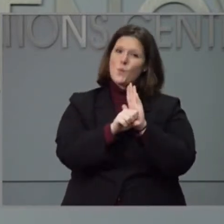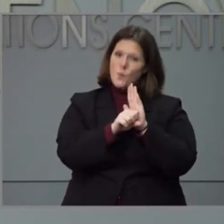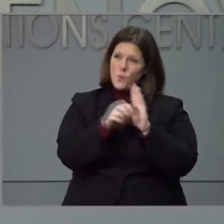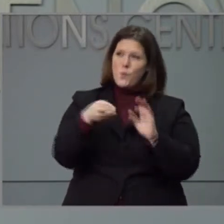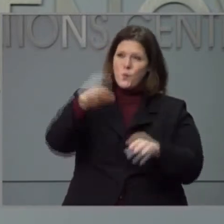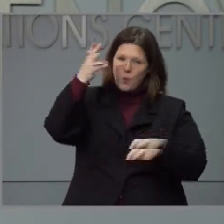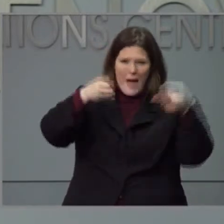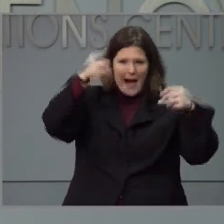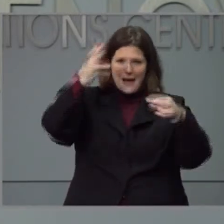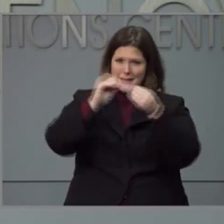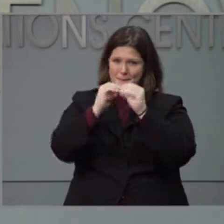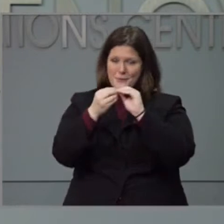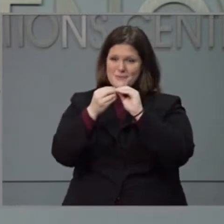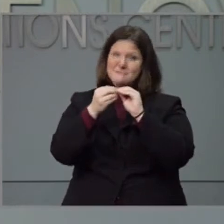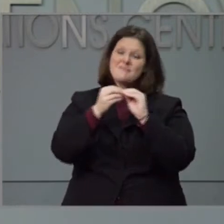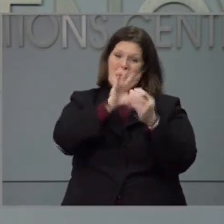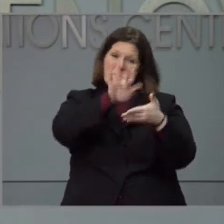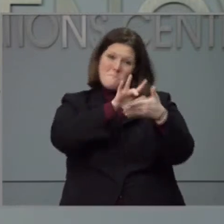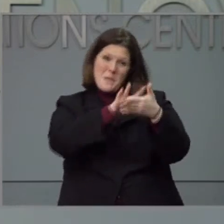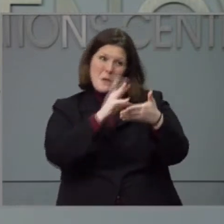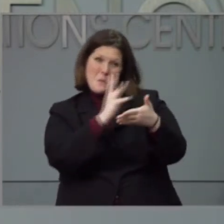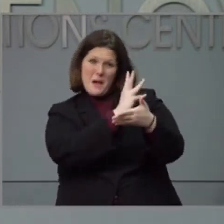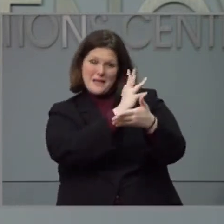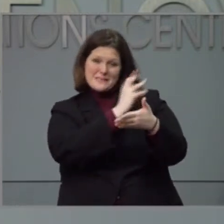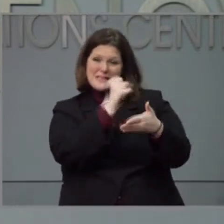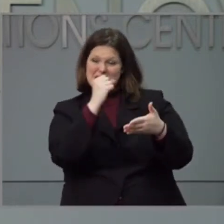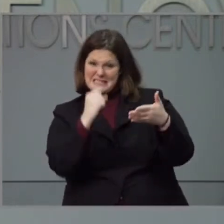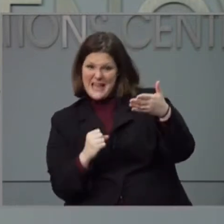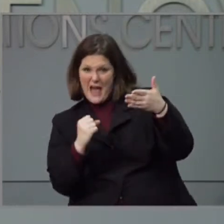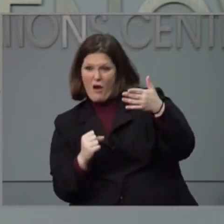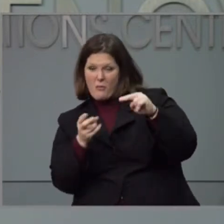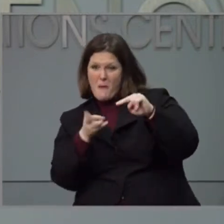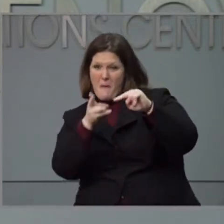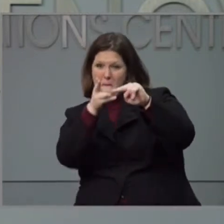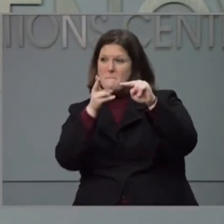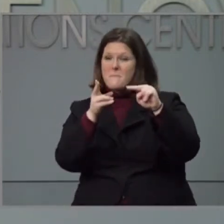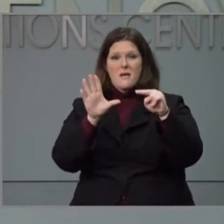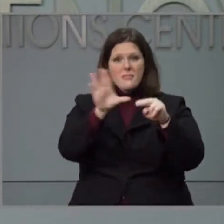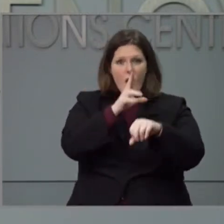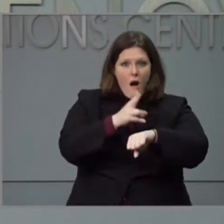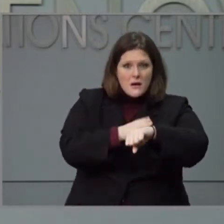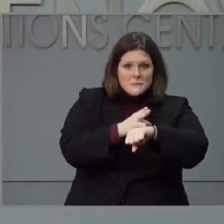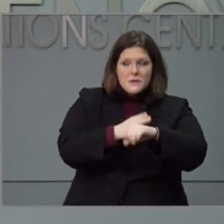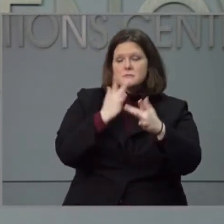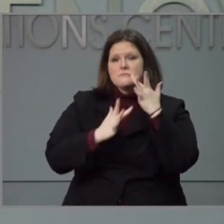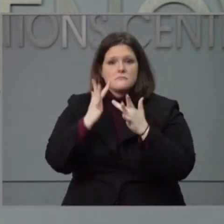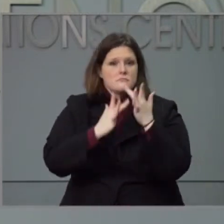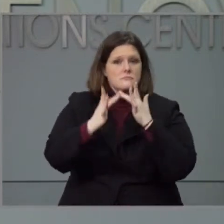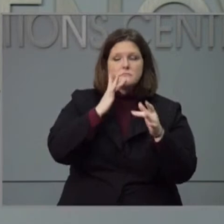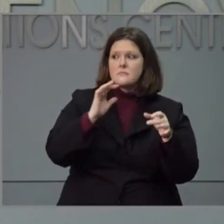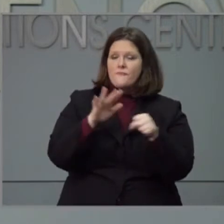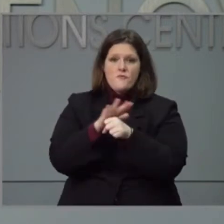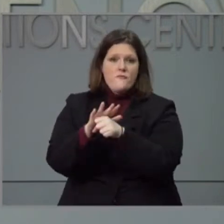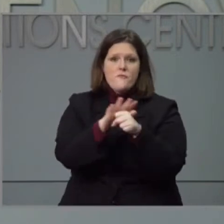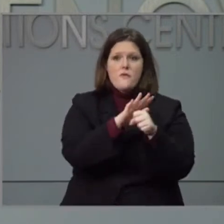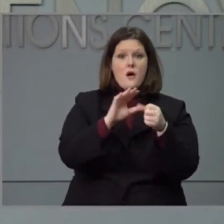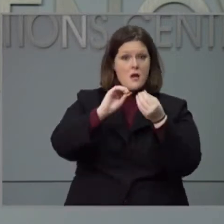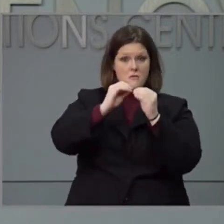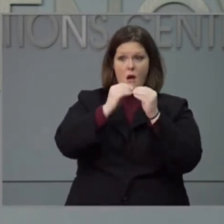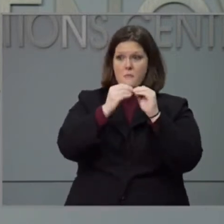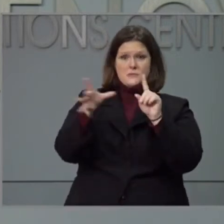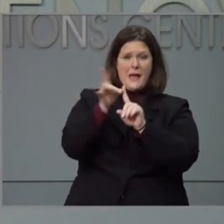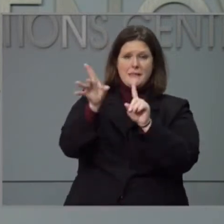in the Midwest and starting again in the South. They are running out of hospital capacity. They are really spiking in